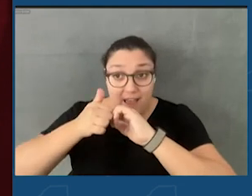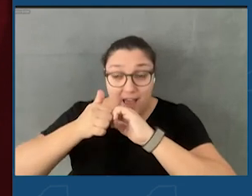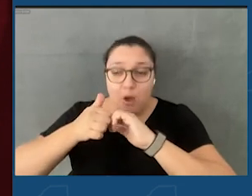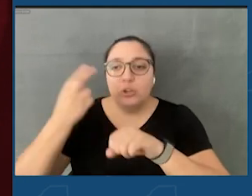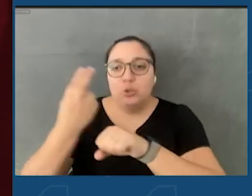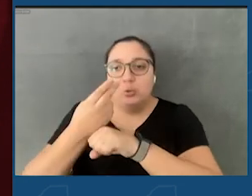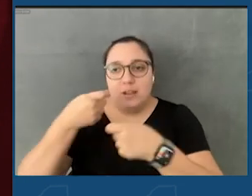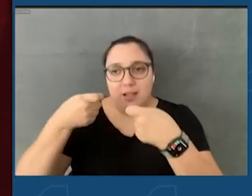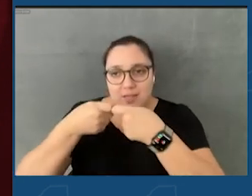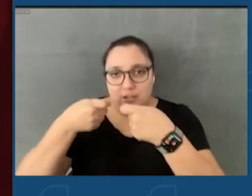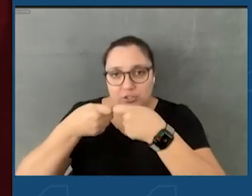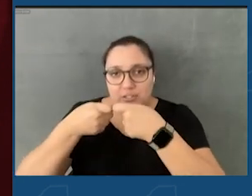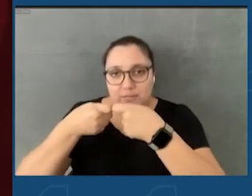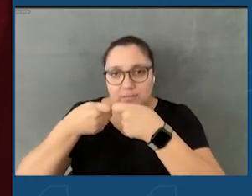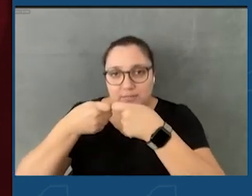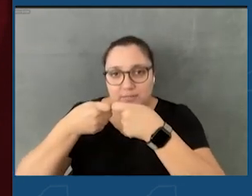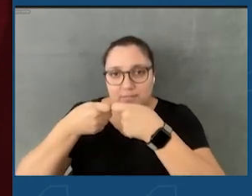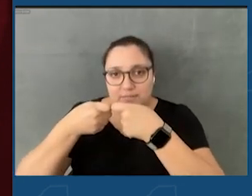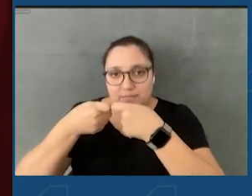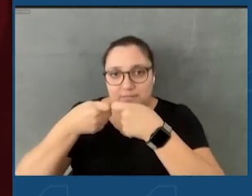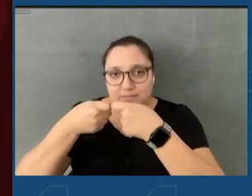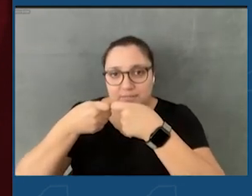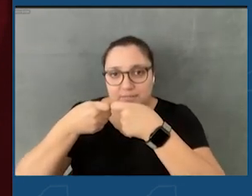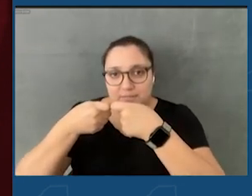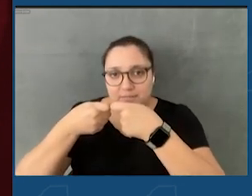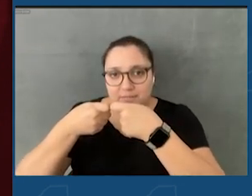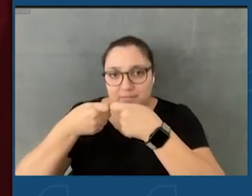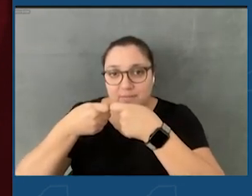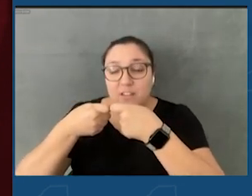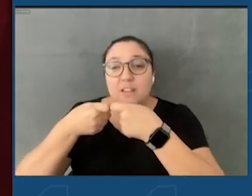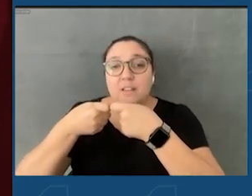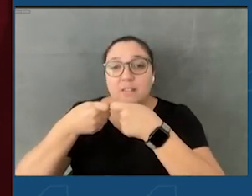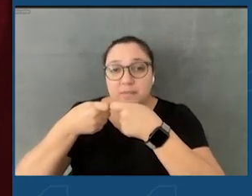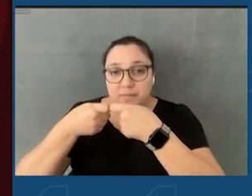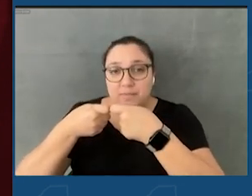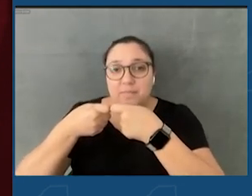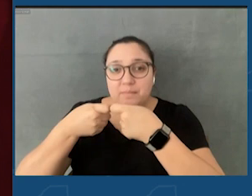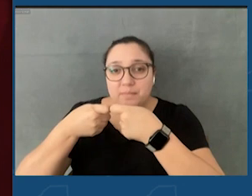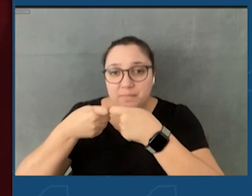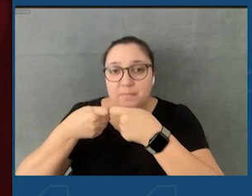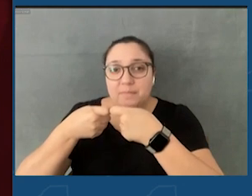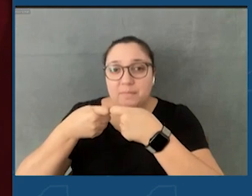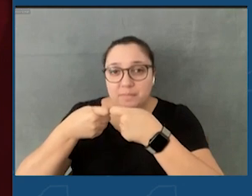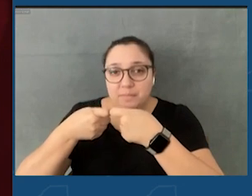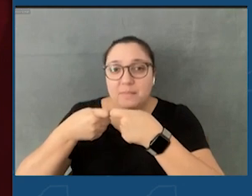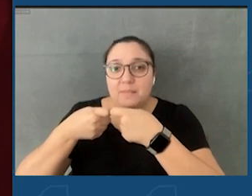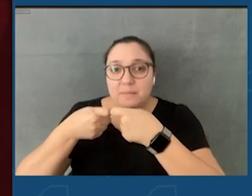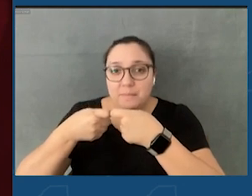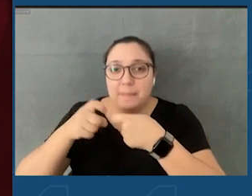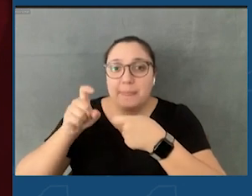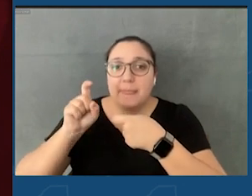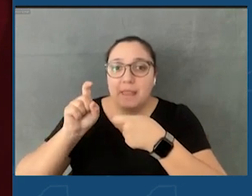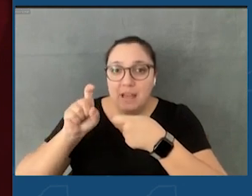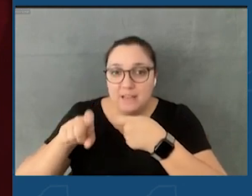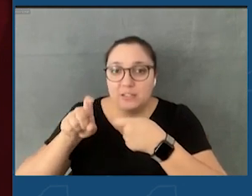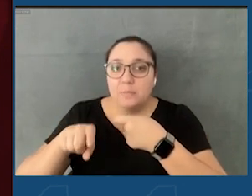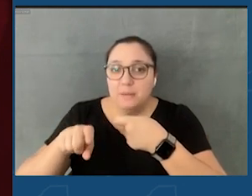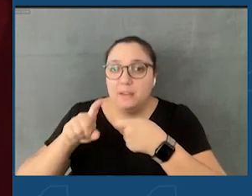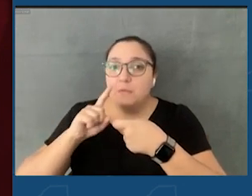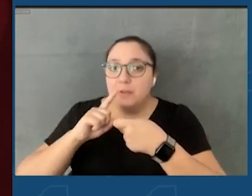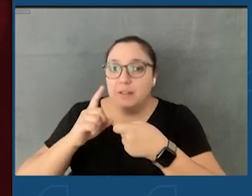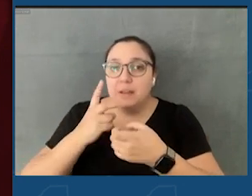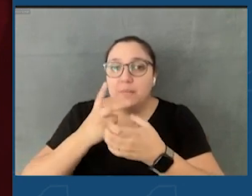resistive to mixed income housing, to denser housing, come to Albany. See what it has done, see places that have